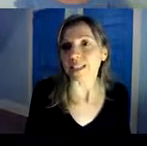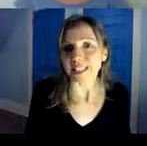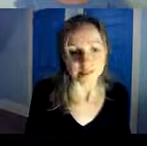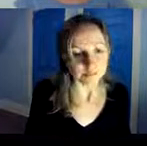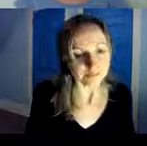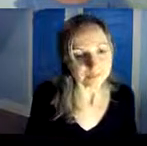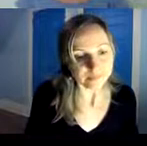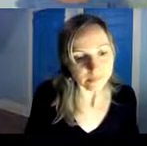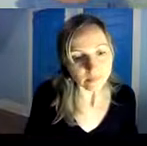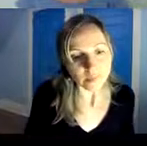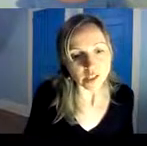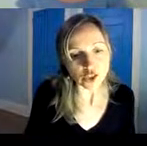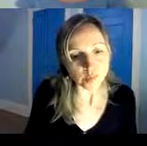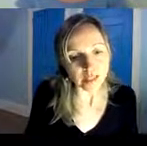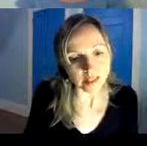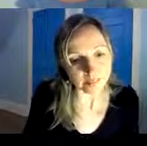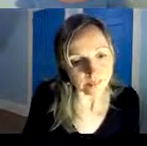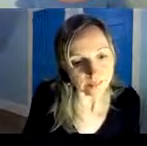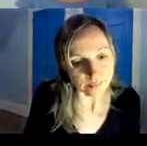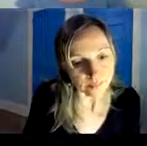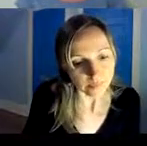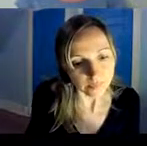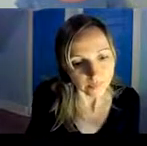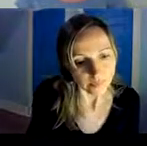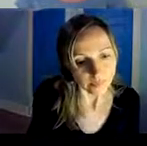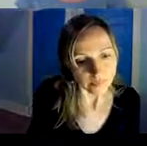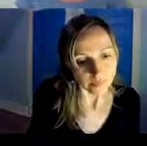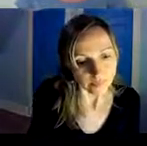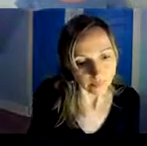from getting the sun and germinating.